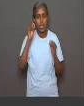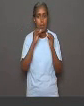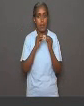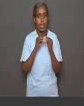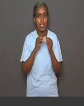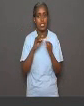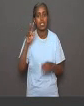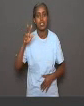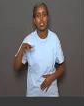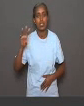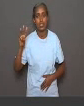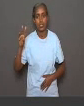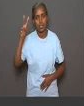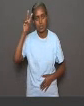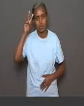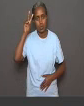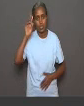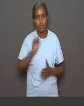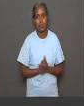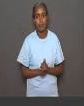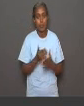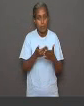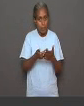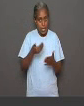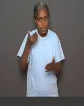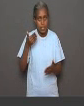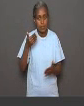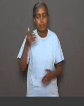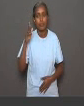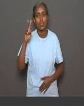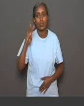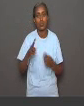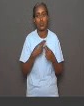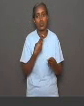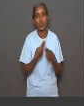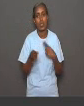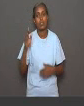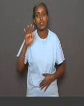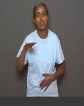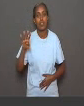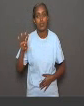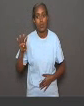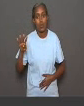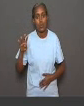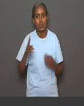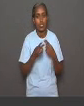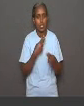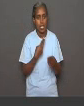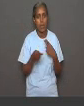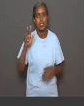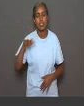plus 36 squared minus 2 times 54